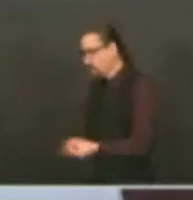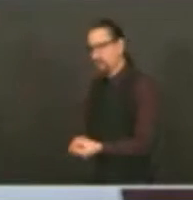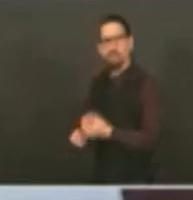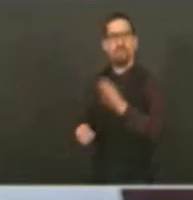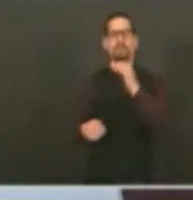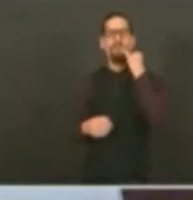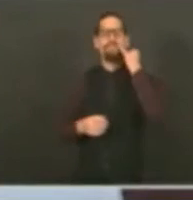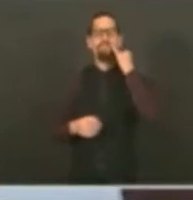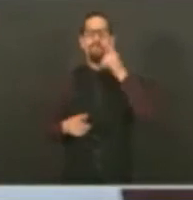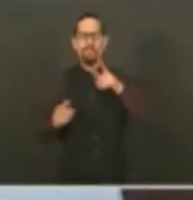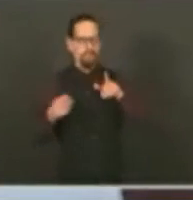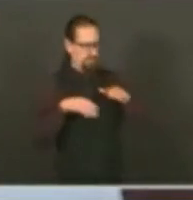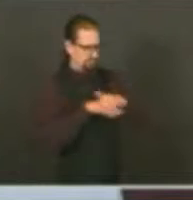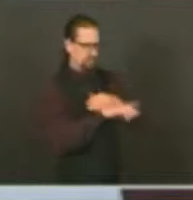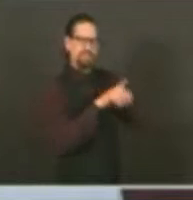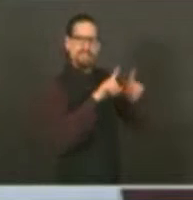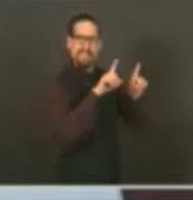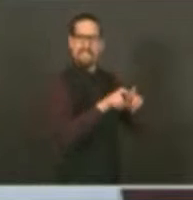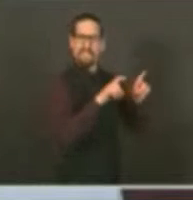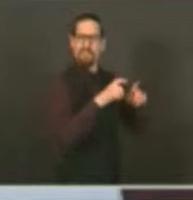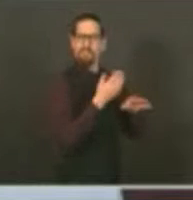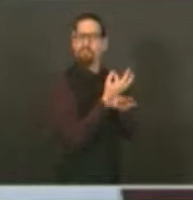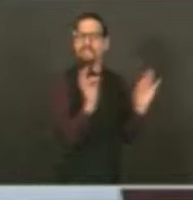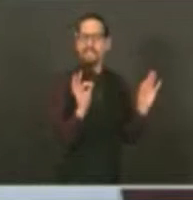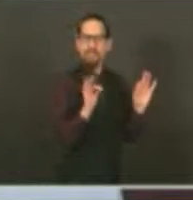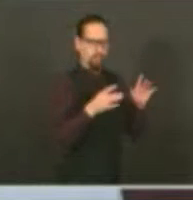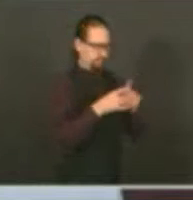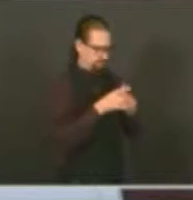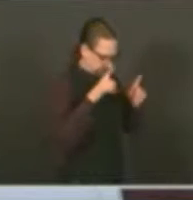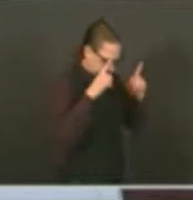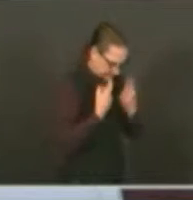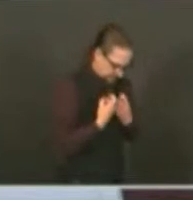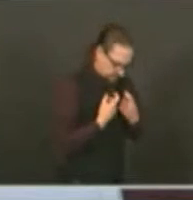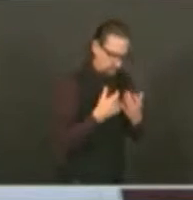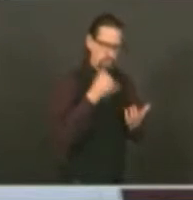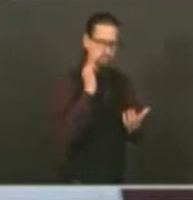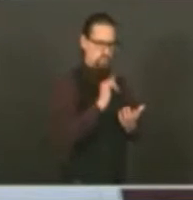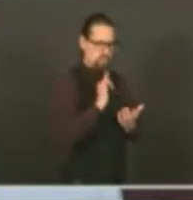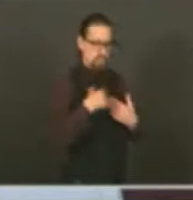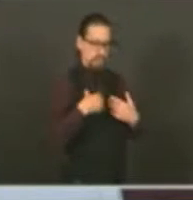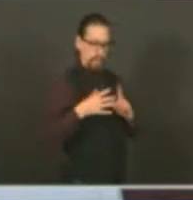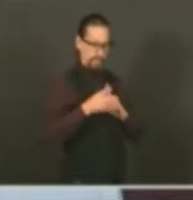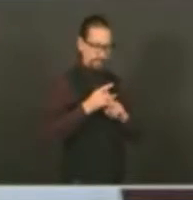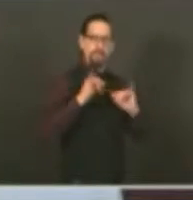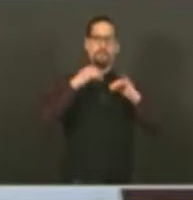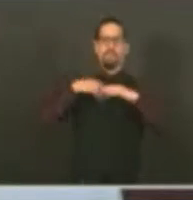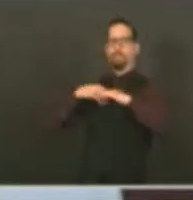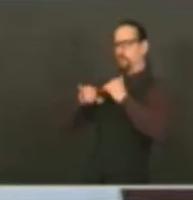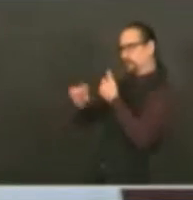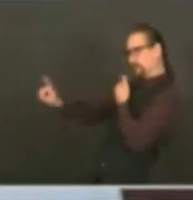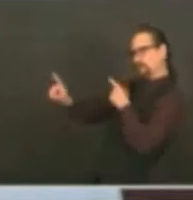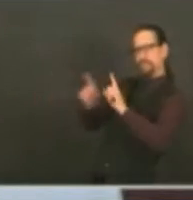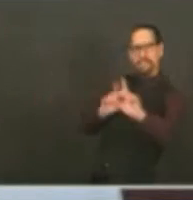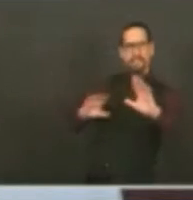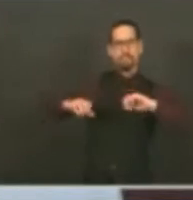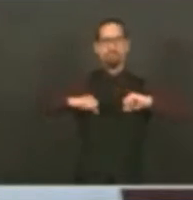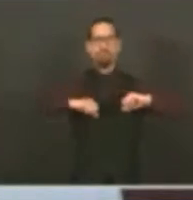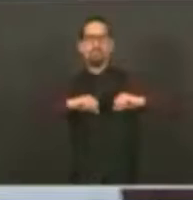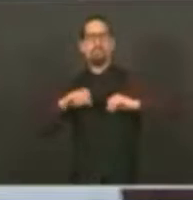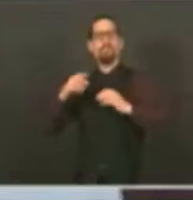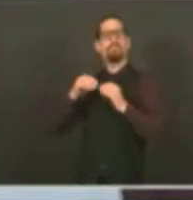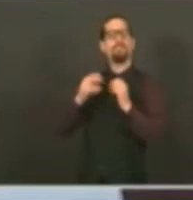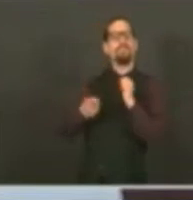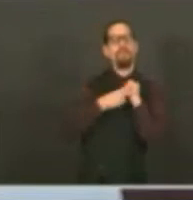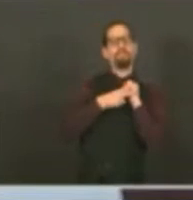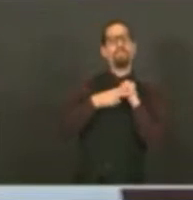Thousands of people in Rhode Island have lost their loved ones. Don't let that be you. Go get tested. It's free and easy. You won't have